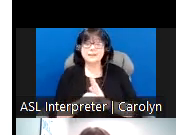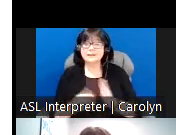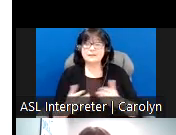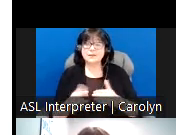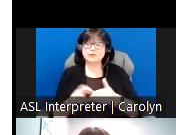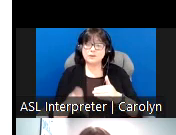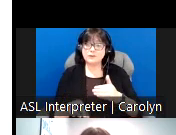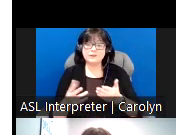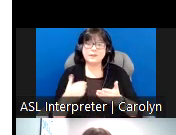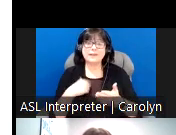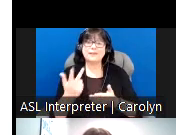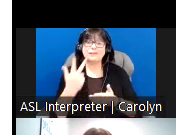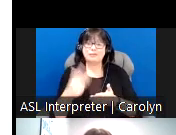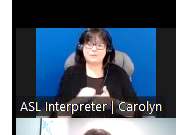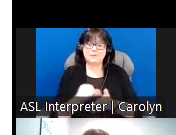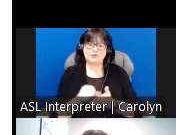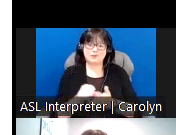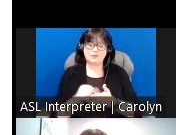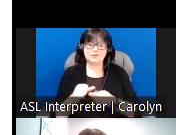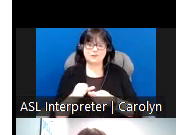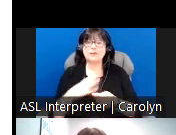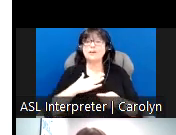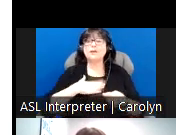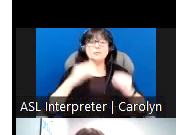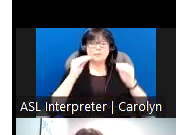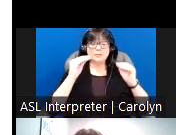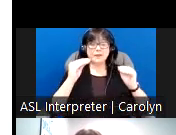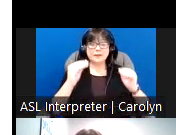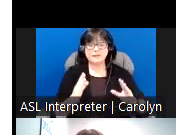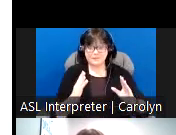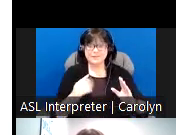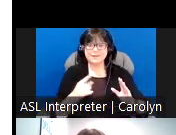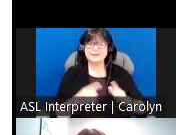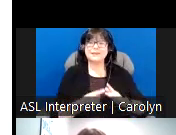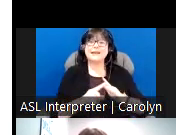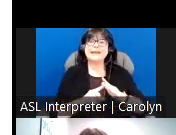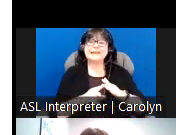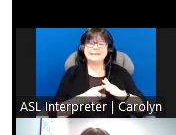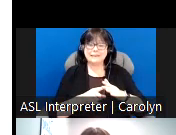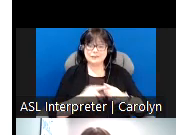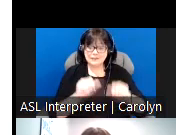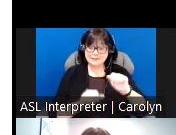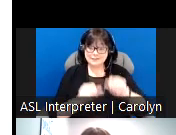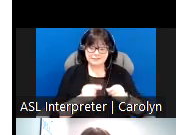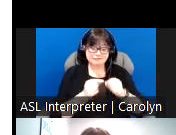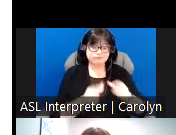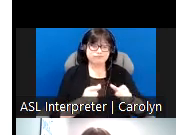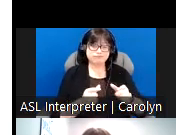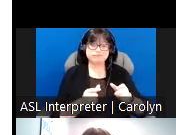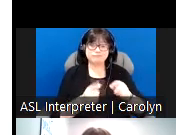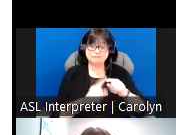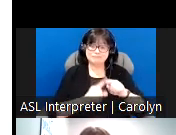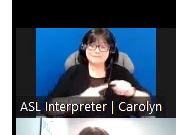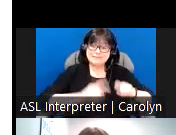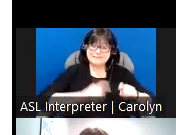harder sell, at least to my instructors, who are used to a traditional initial assessment, which is multiple pages of testing.